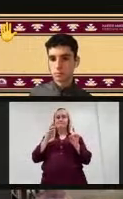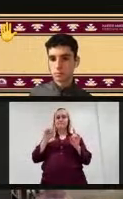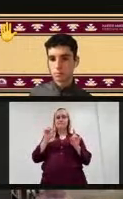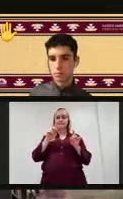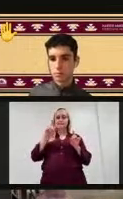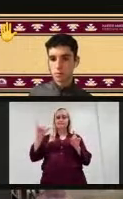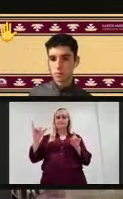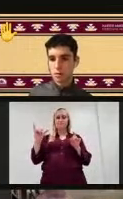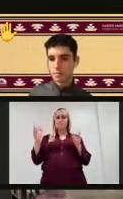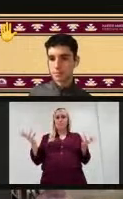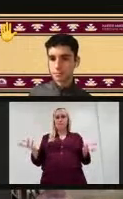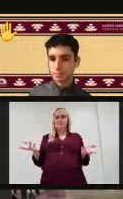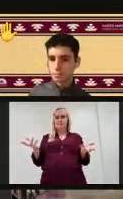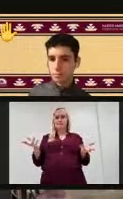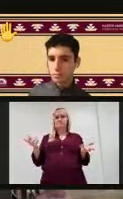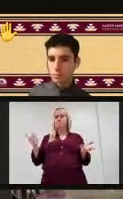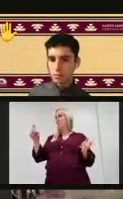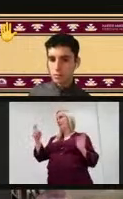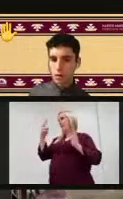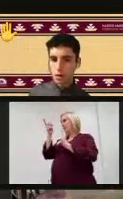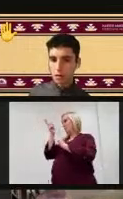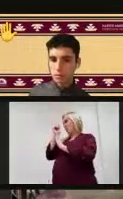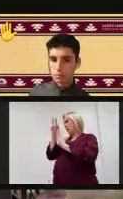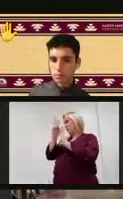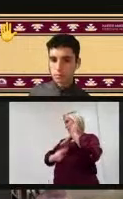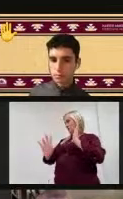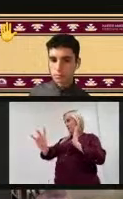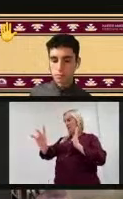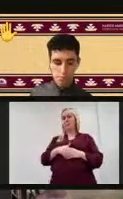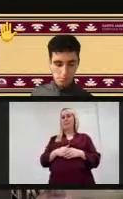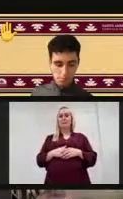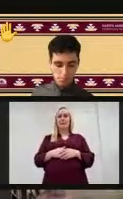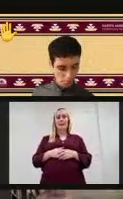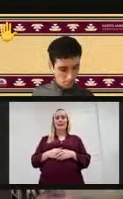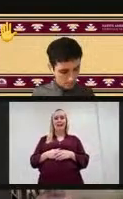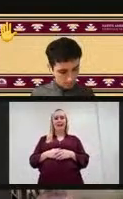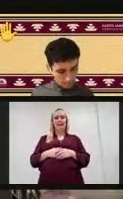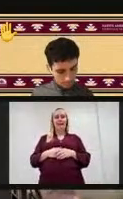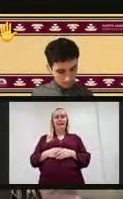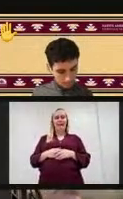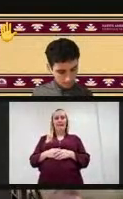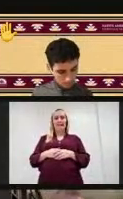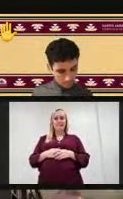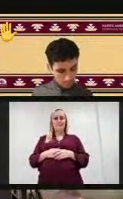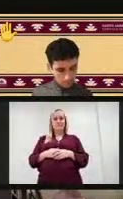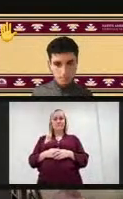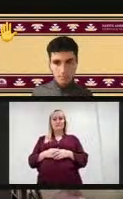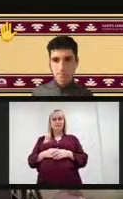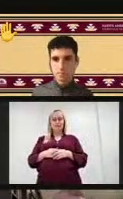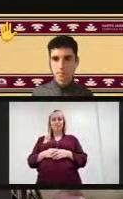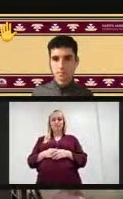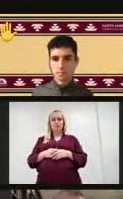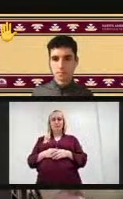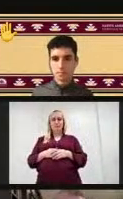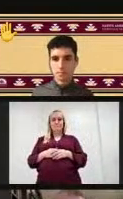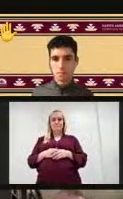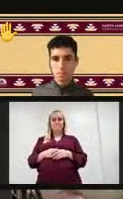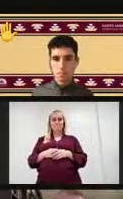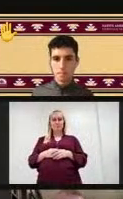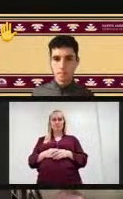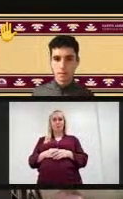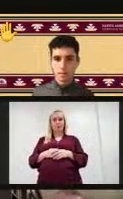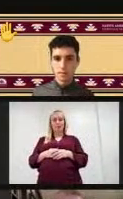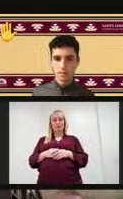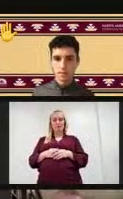are. I need a moment to read it. Okay. So just give me a moment. I'm scrolling through the squares to